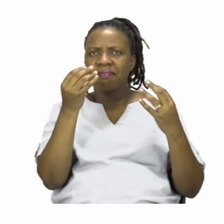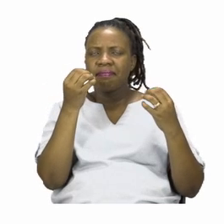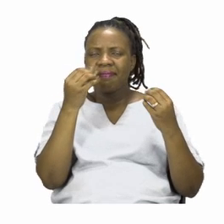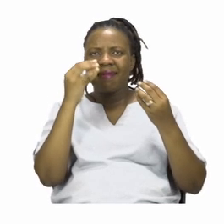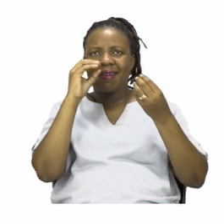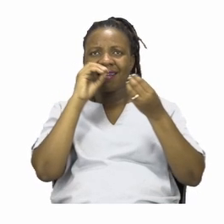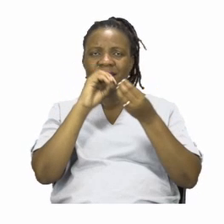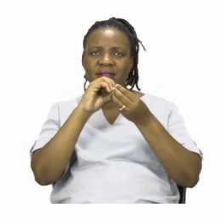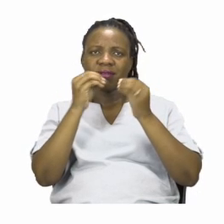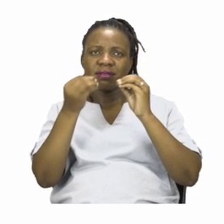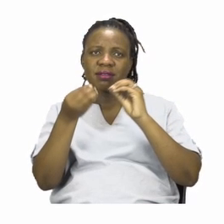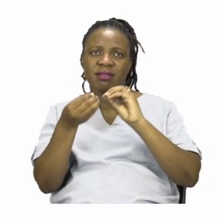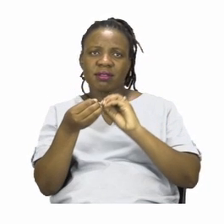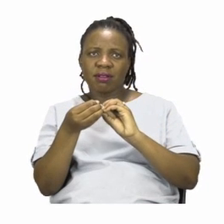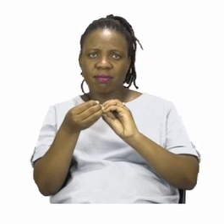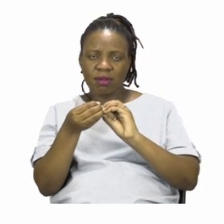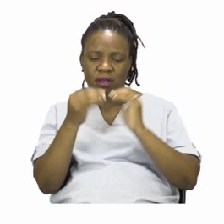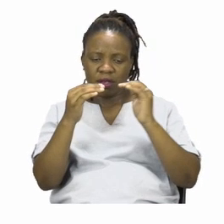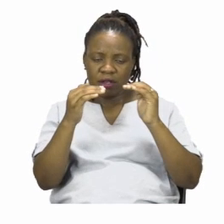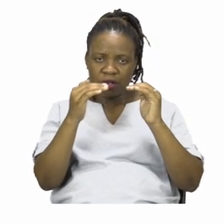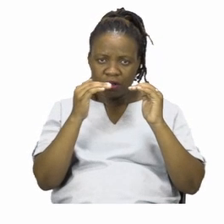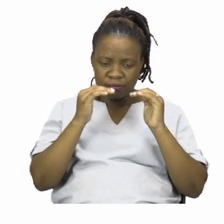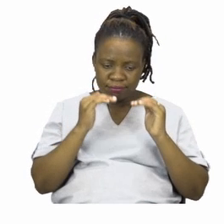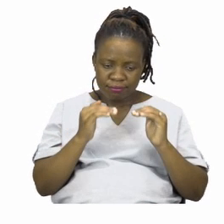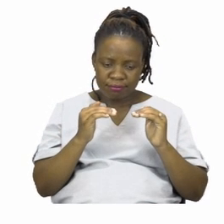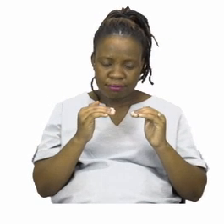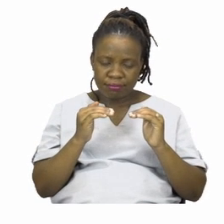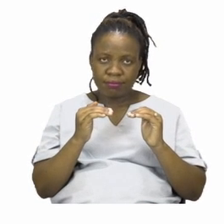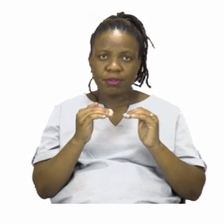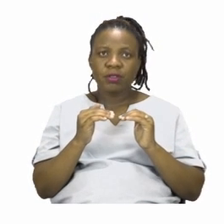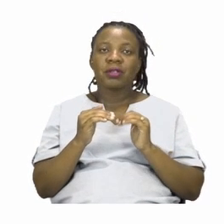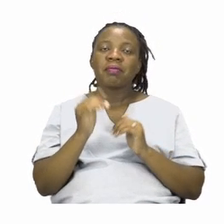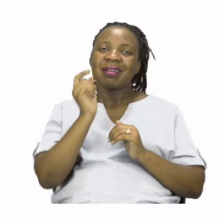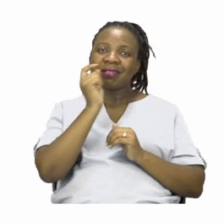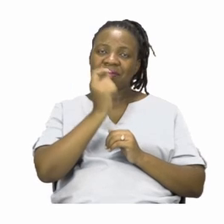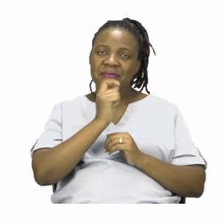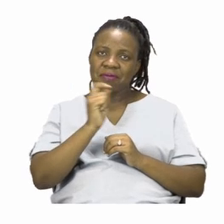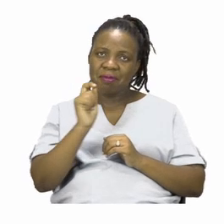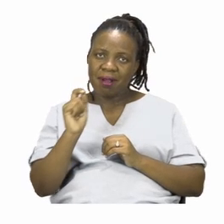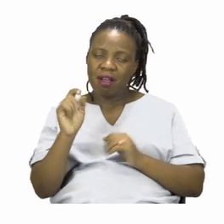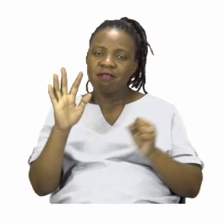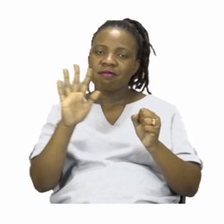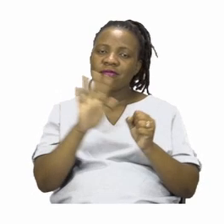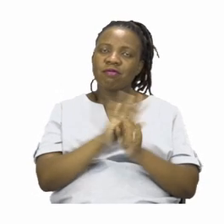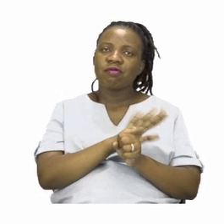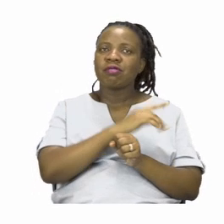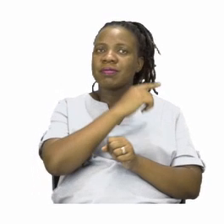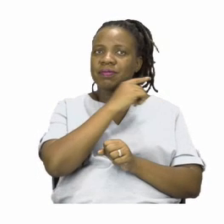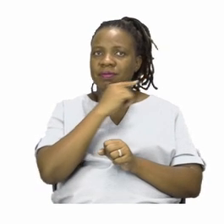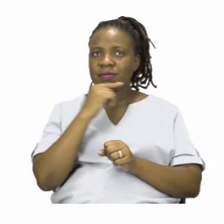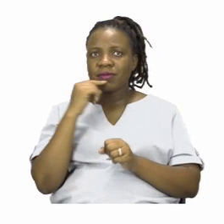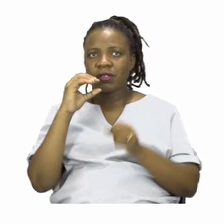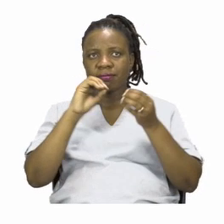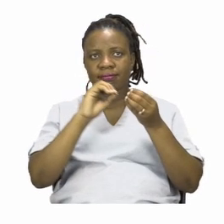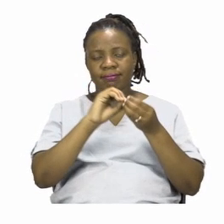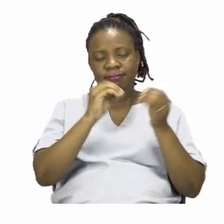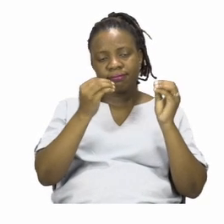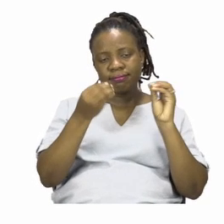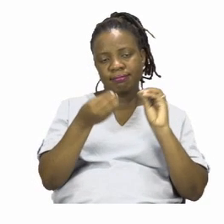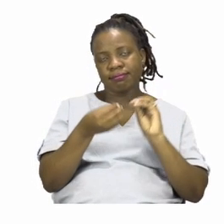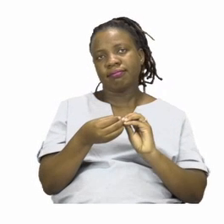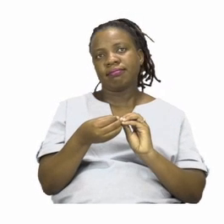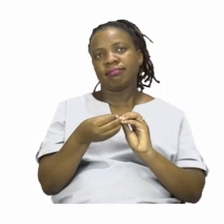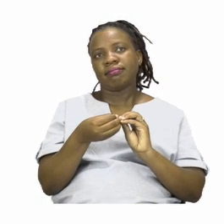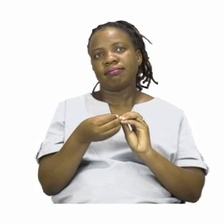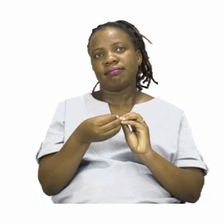go ahead and you have to write the full name of every single number in the spaces or